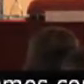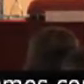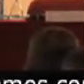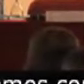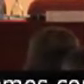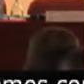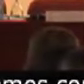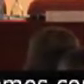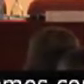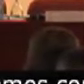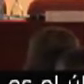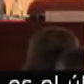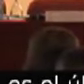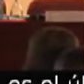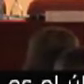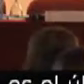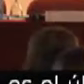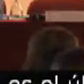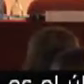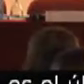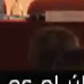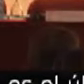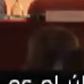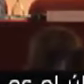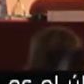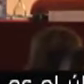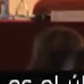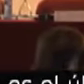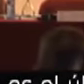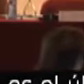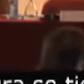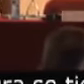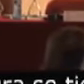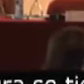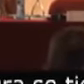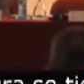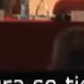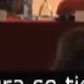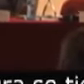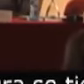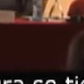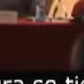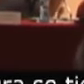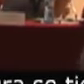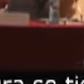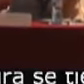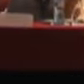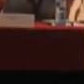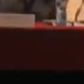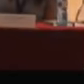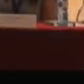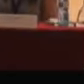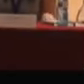time. Is the last day, as you all know, and the closing session has to take place at a very specific